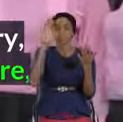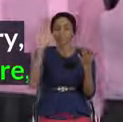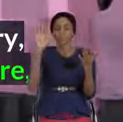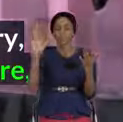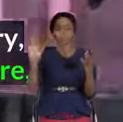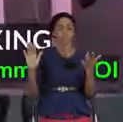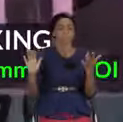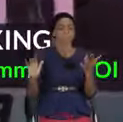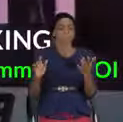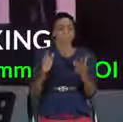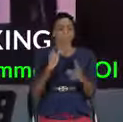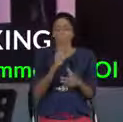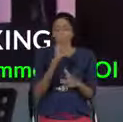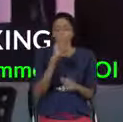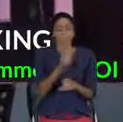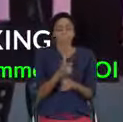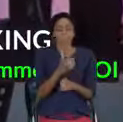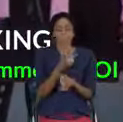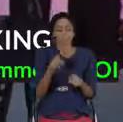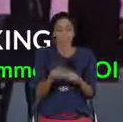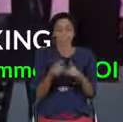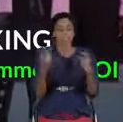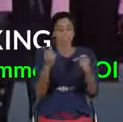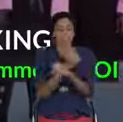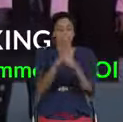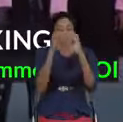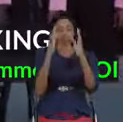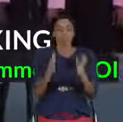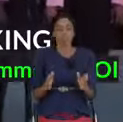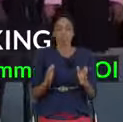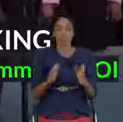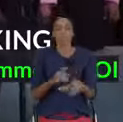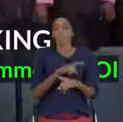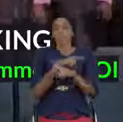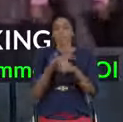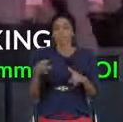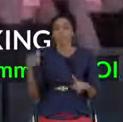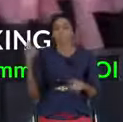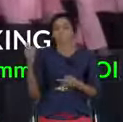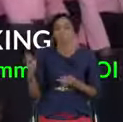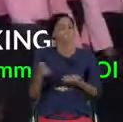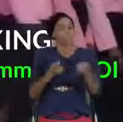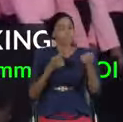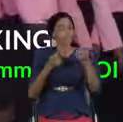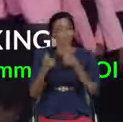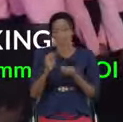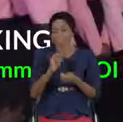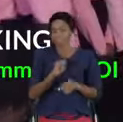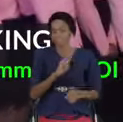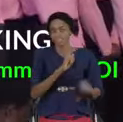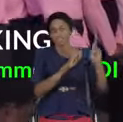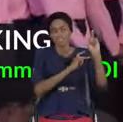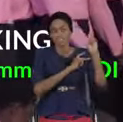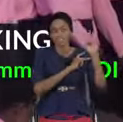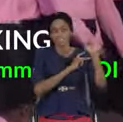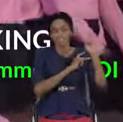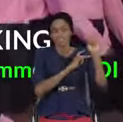power and glory, just a Savior, yes, of a